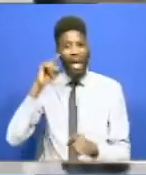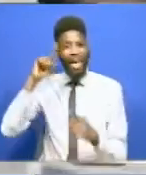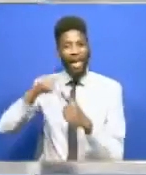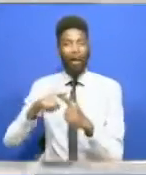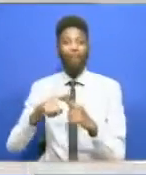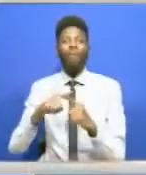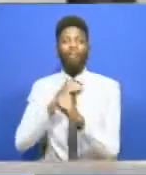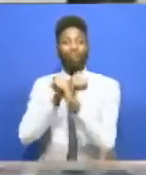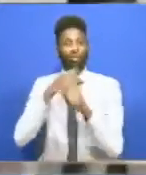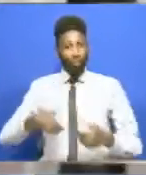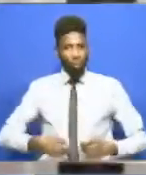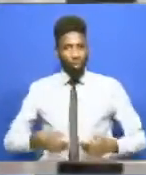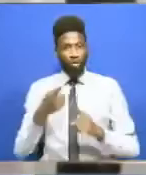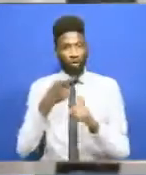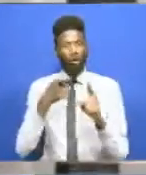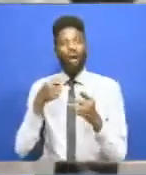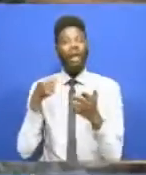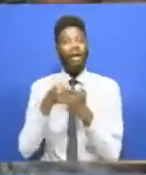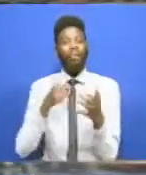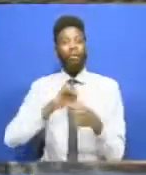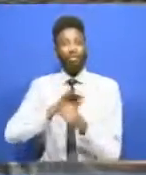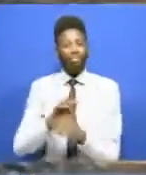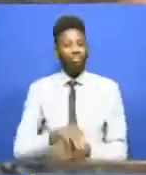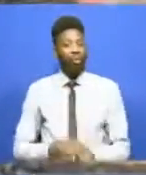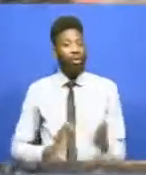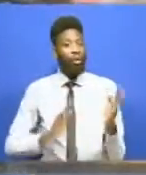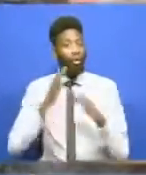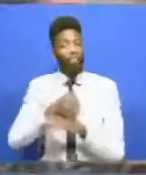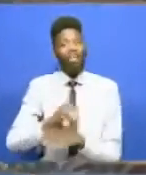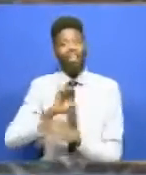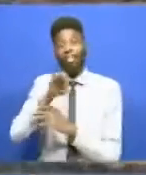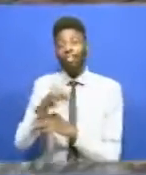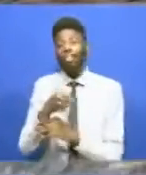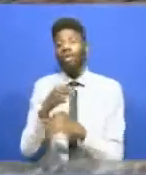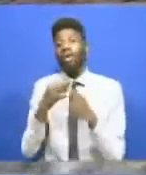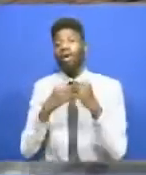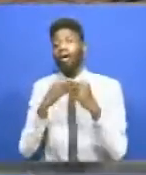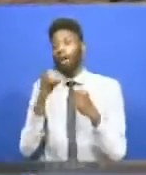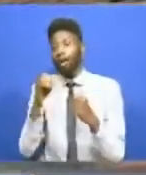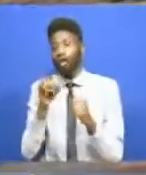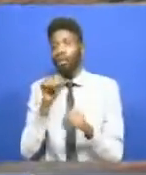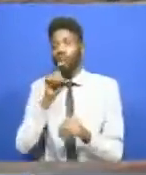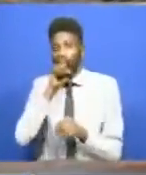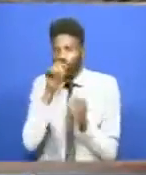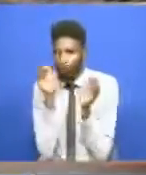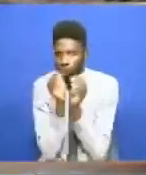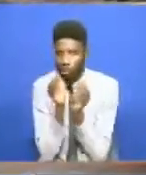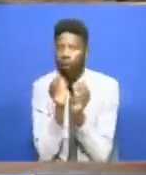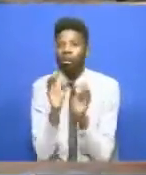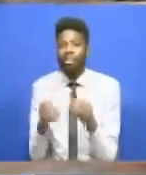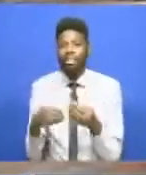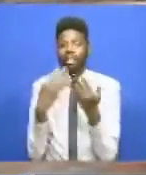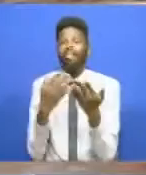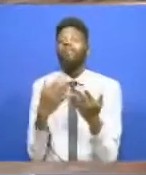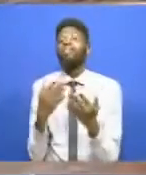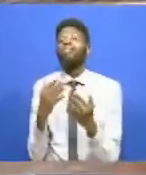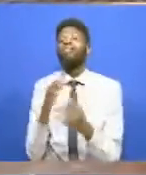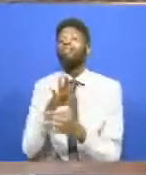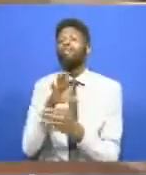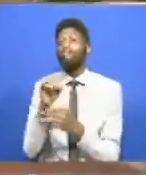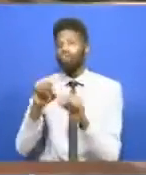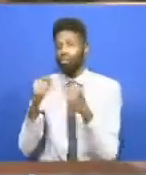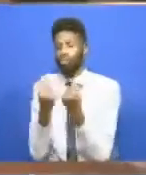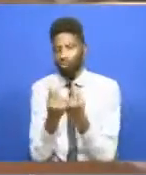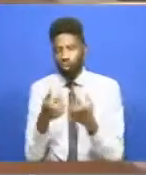COVID-19. The over 3,180 chicks were donated to 5 groups of youth spread across 4 wards in the constituency